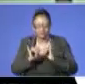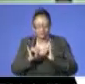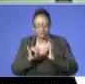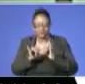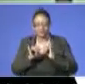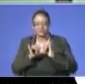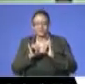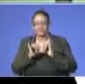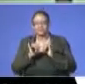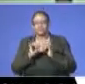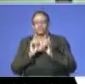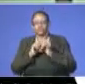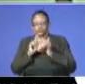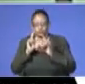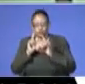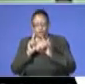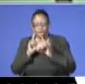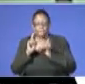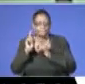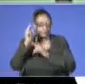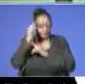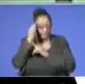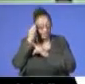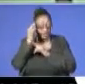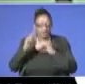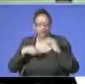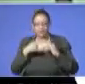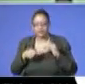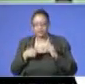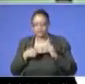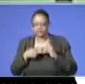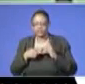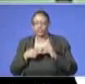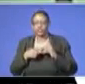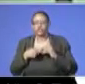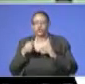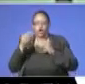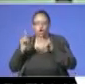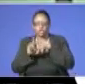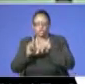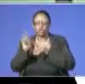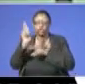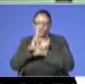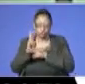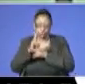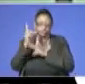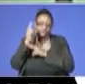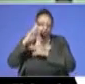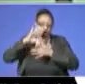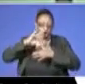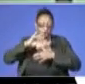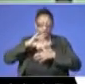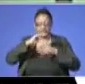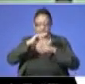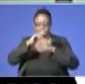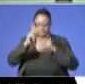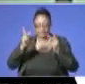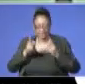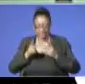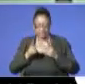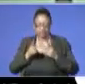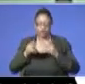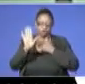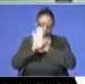could quite possibly serve as a temporary hurricane shelter in hurricane season. Such